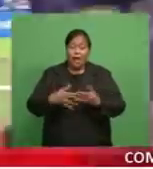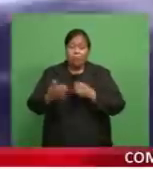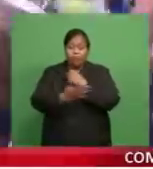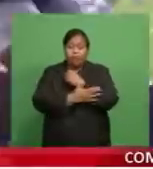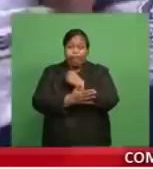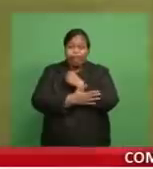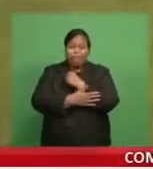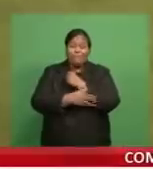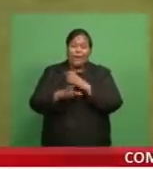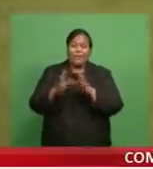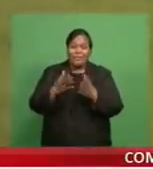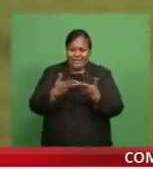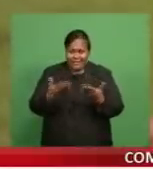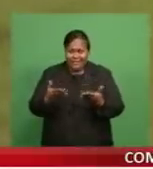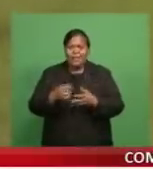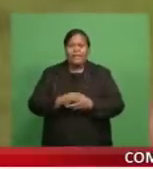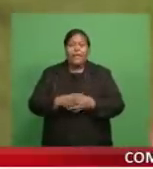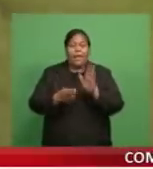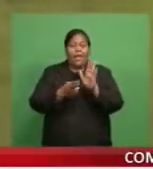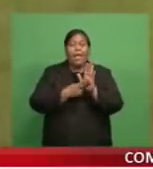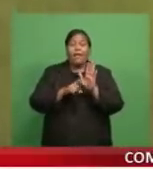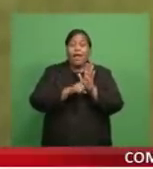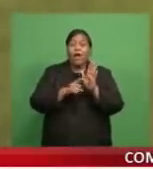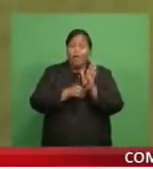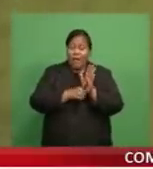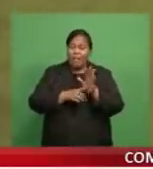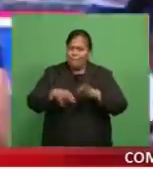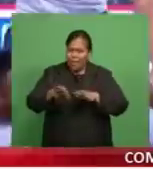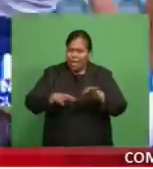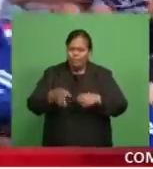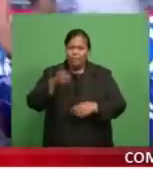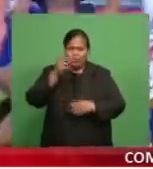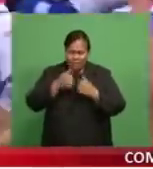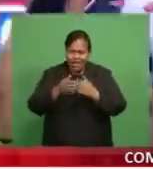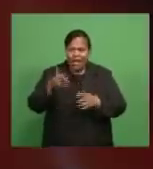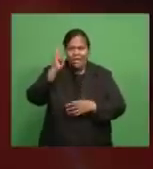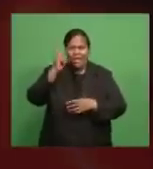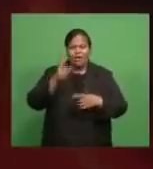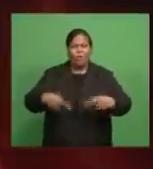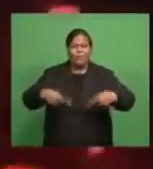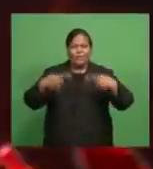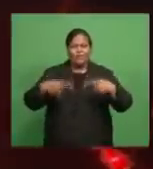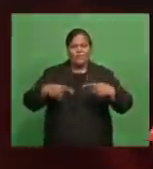NRL plans to restart competition in May. This and more after the break.